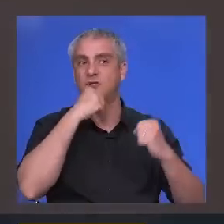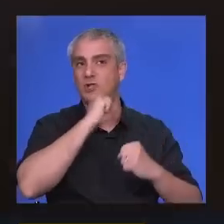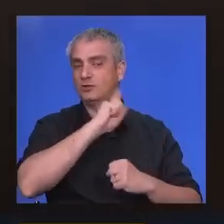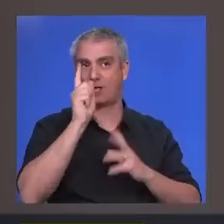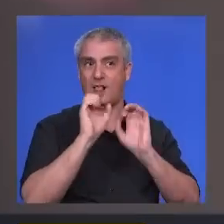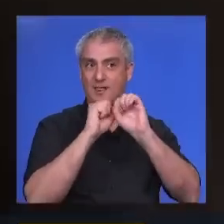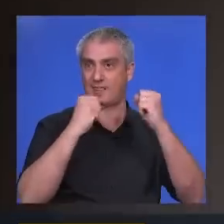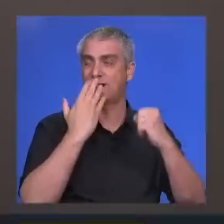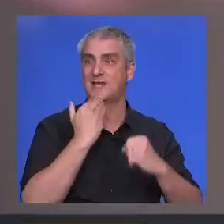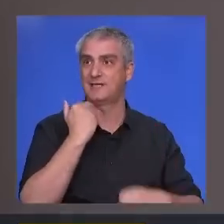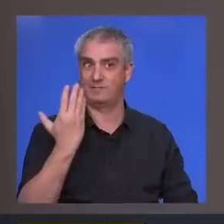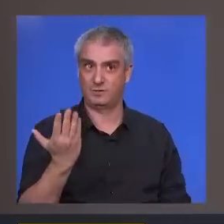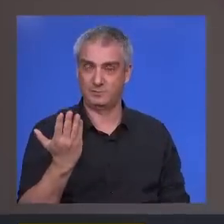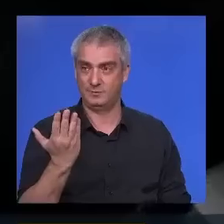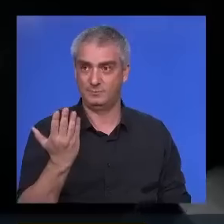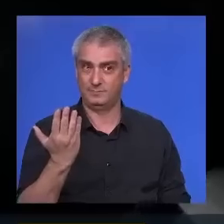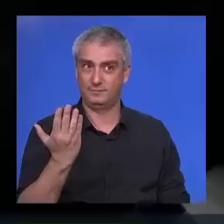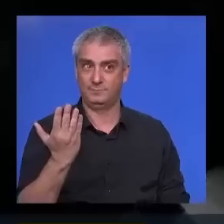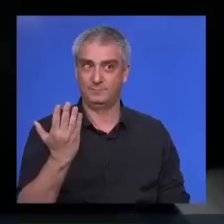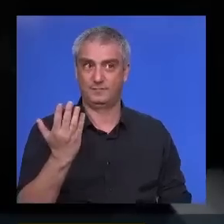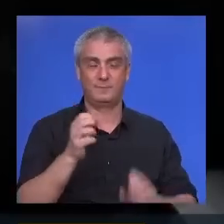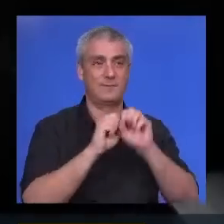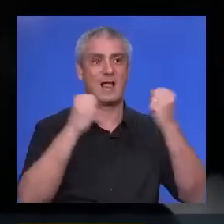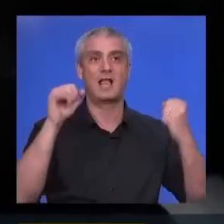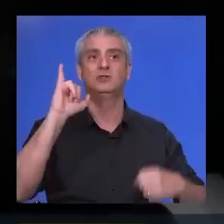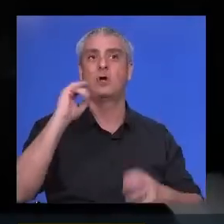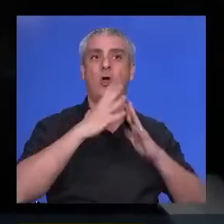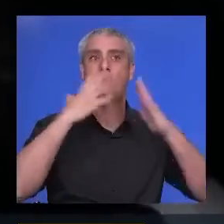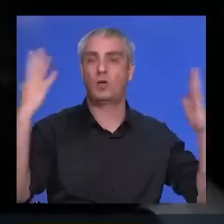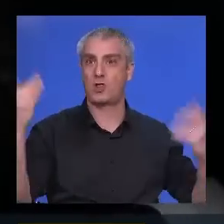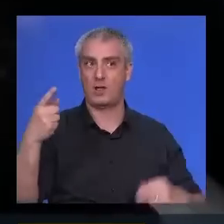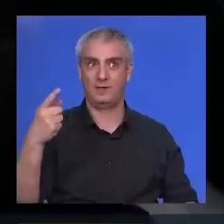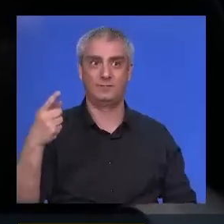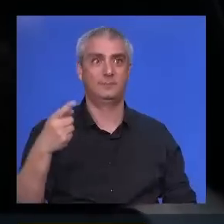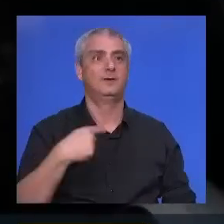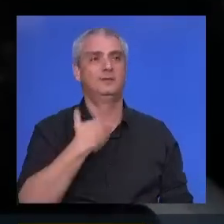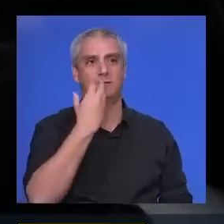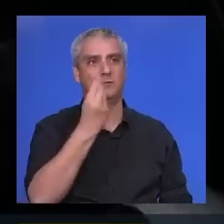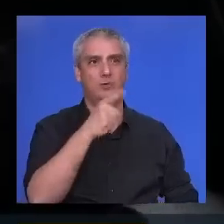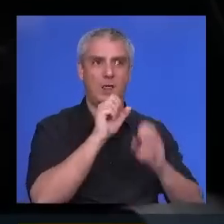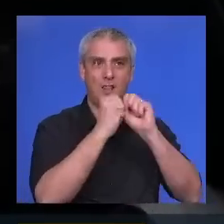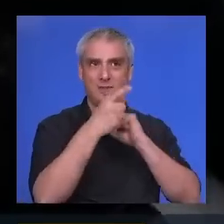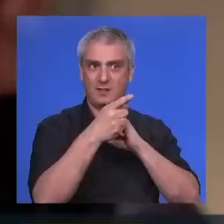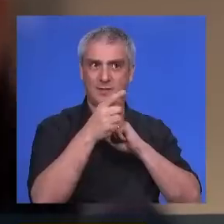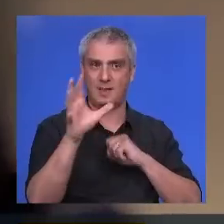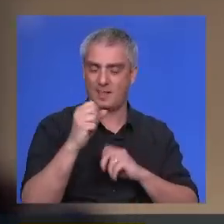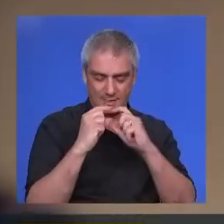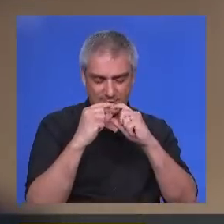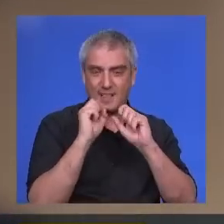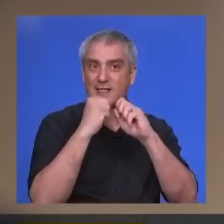the Hebrew Bible, the great Isaiah scroll. I'll tell you something about the Bible. I took the Nano Bible and I started